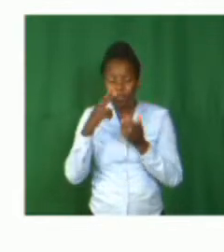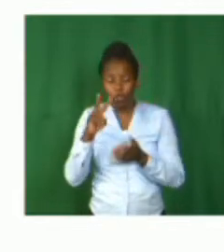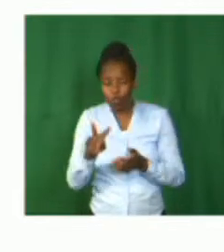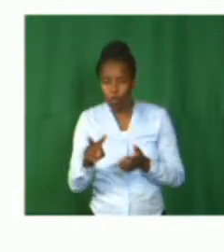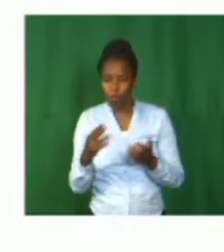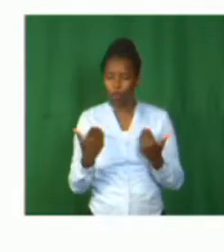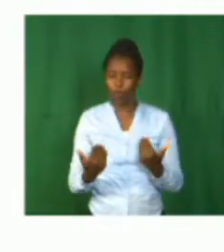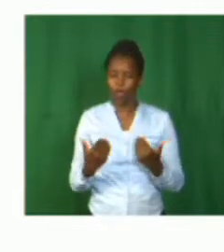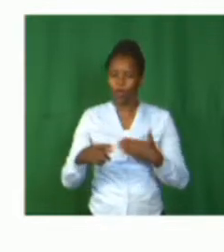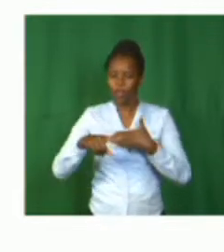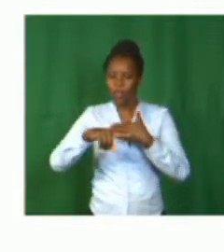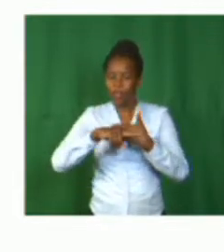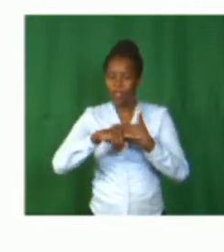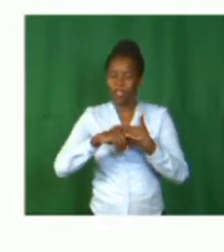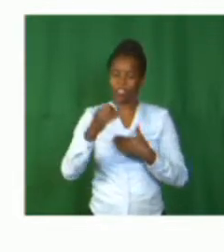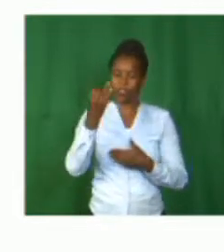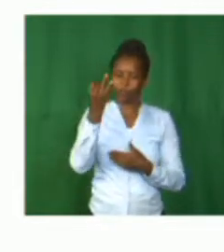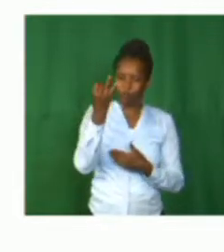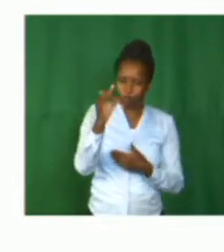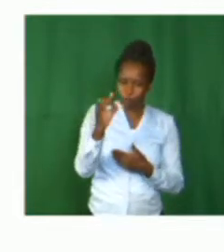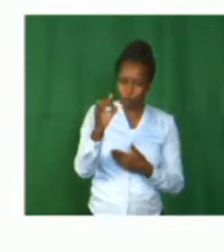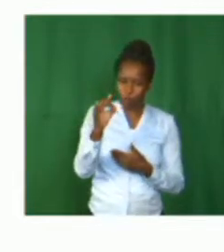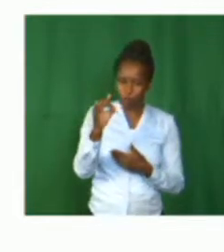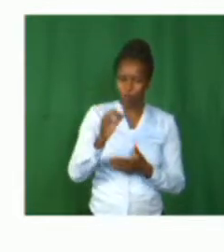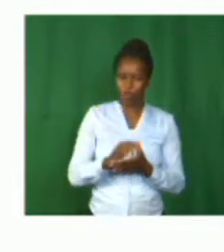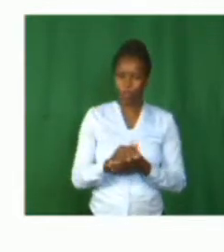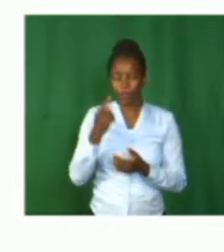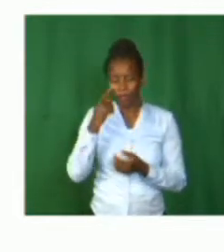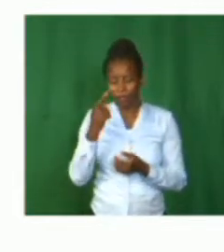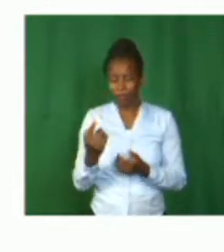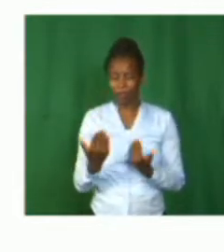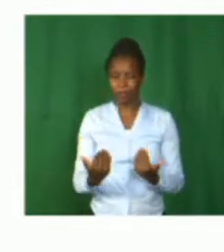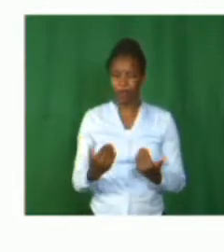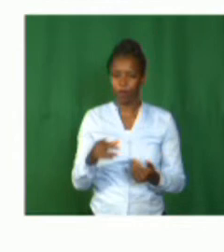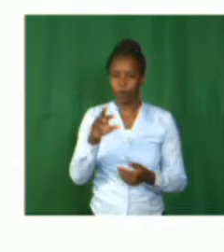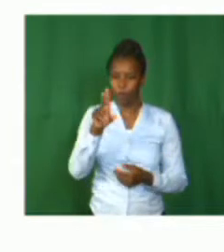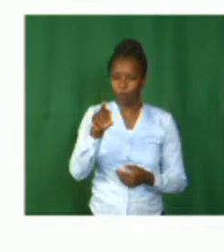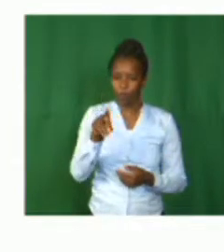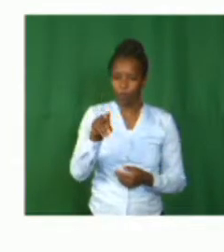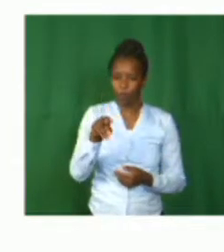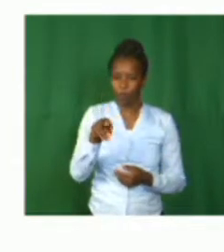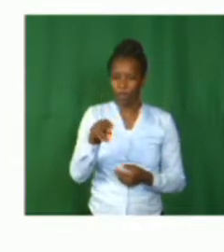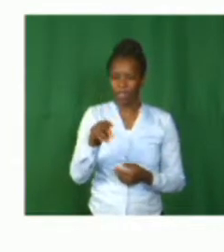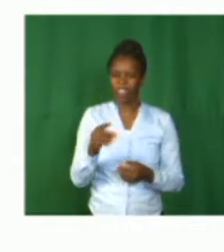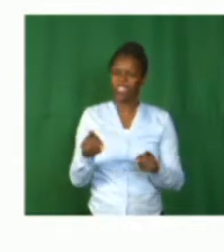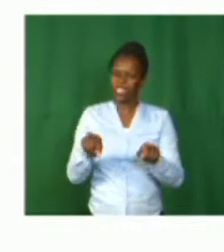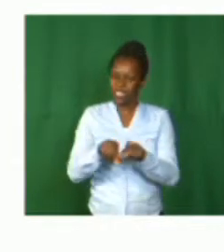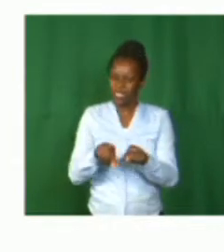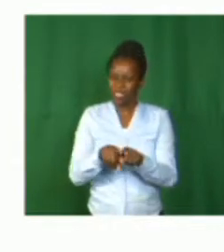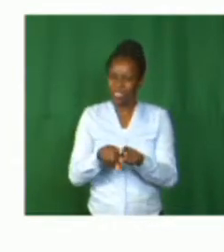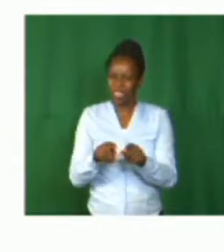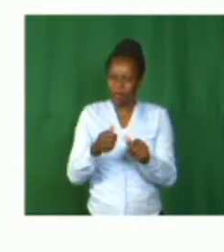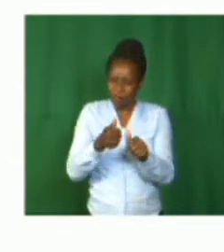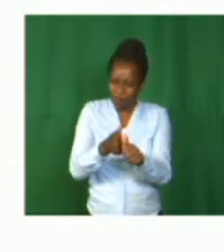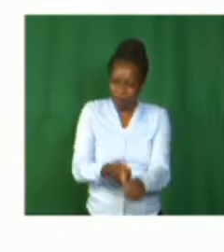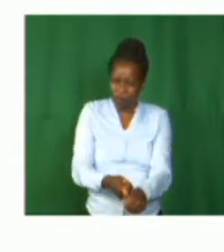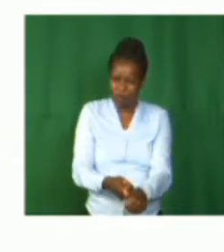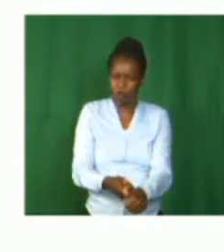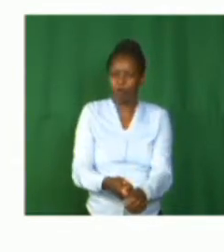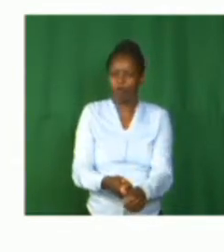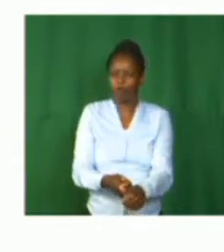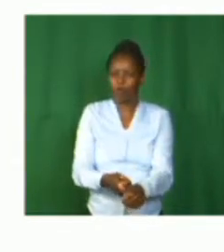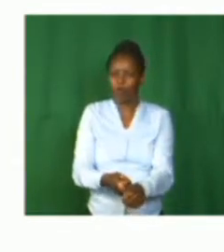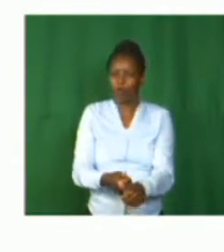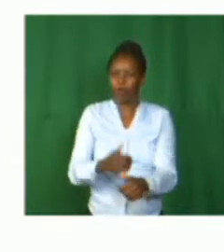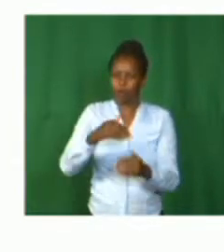to -2. When x is -2, I'm sure you can see in red here, we substitute in the same formula,